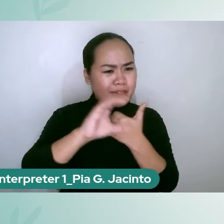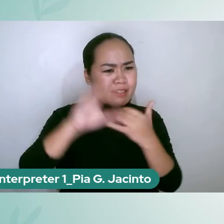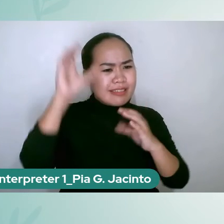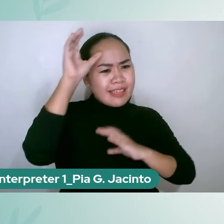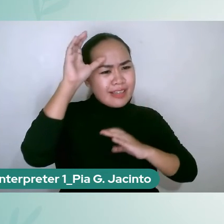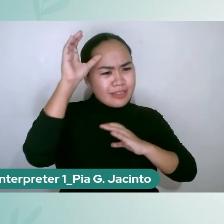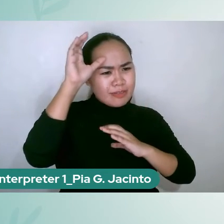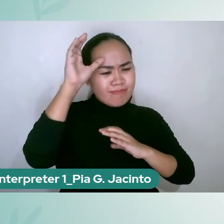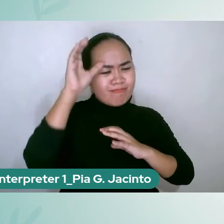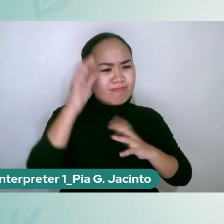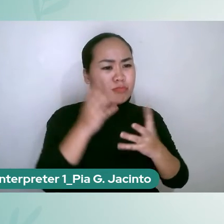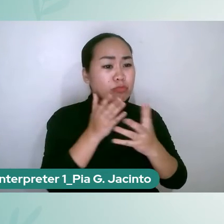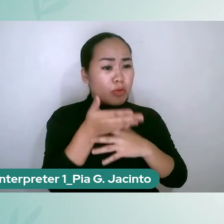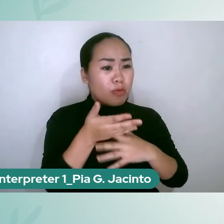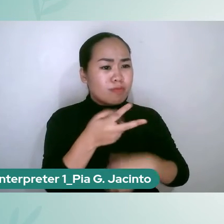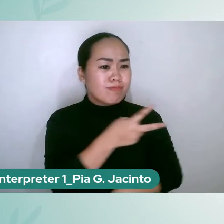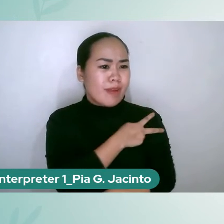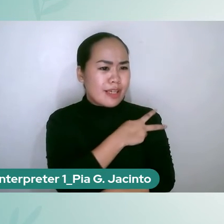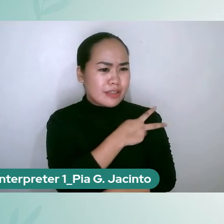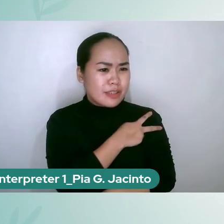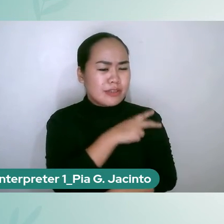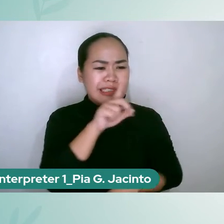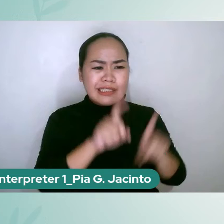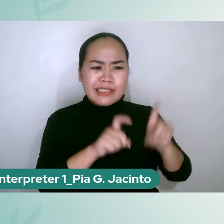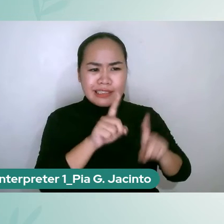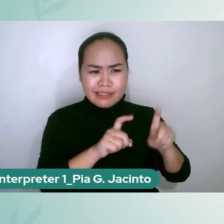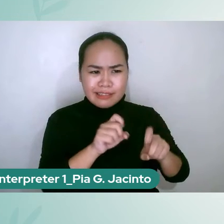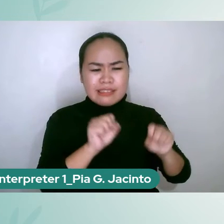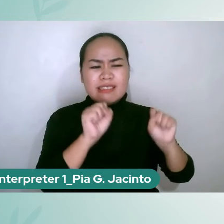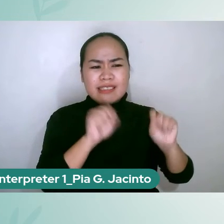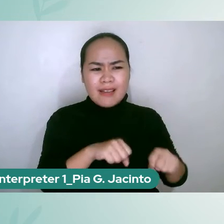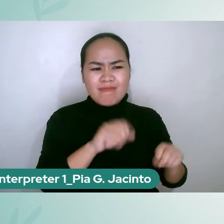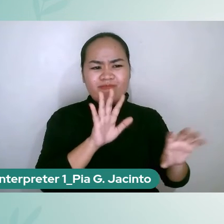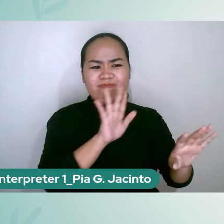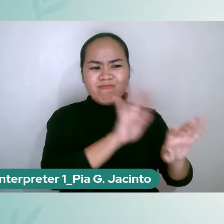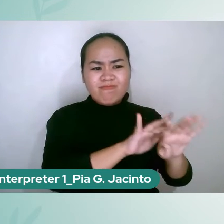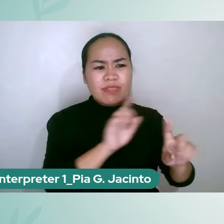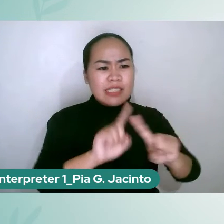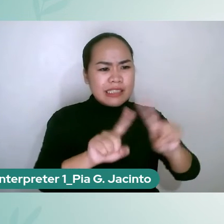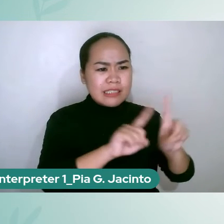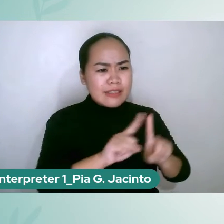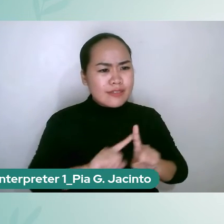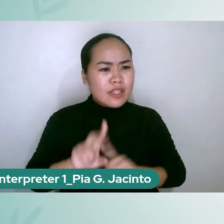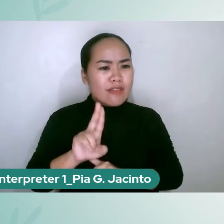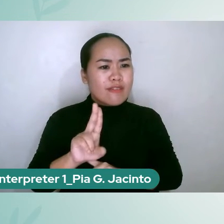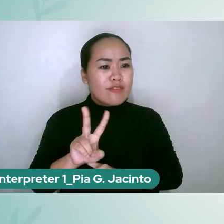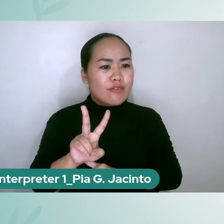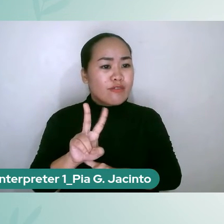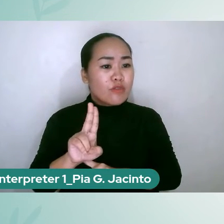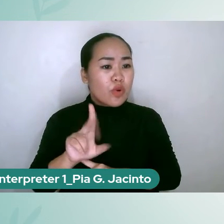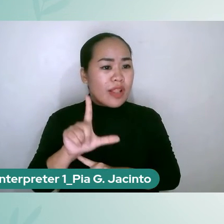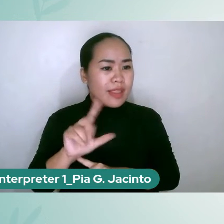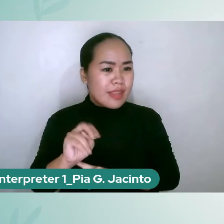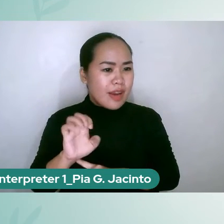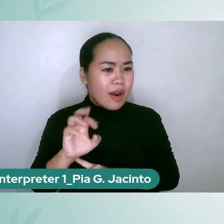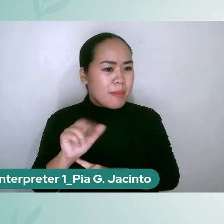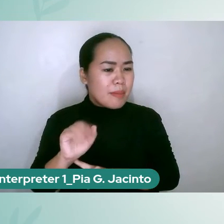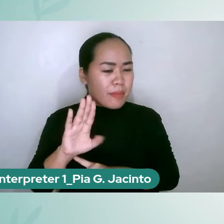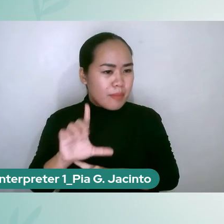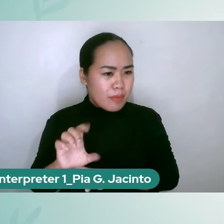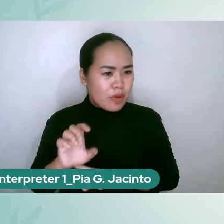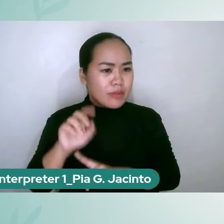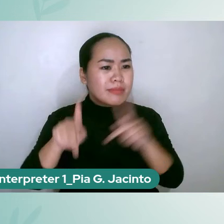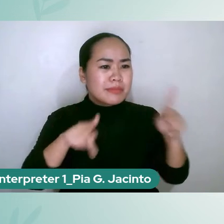and screening, including reaching vulnerable populations. Now, earlier today, when we were listening